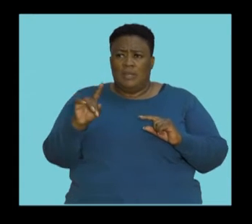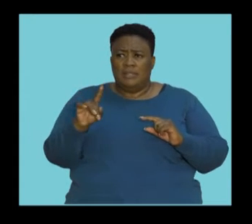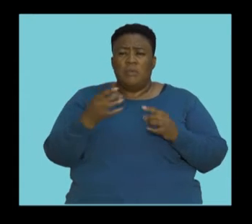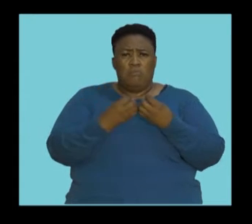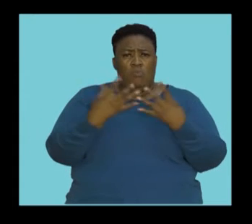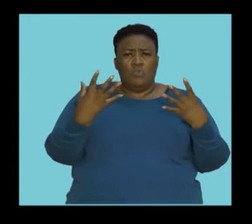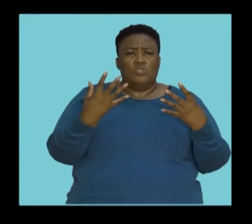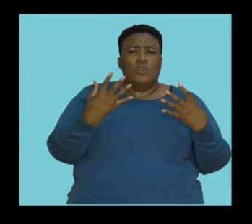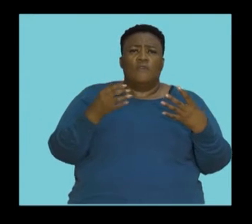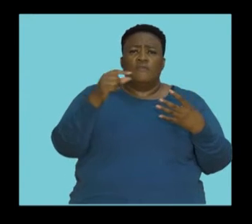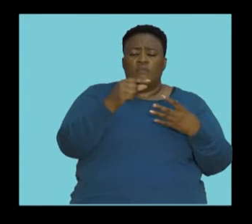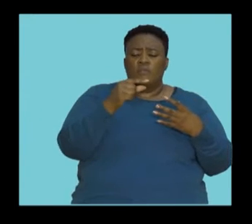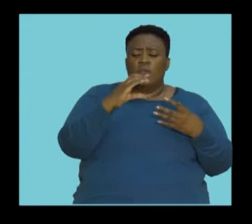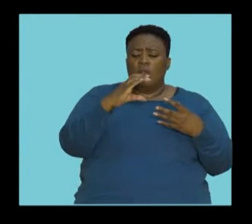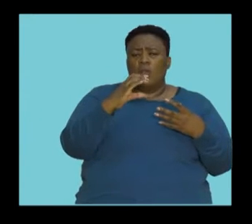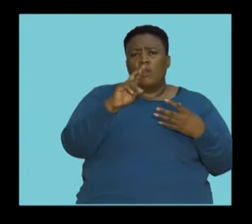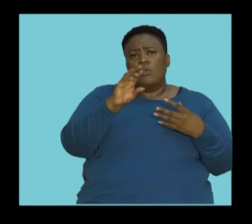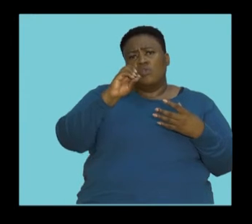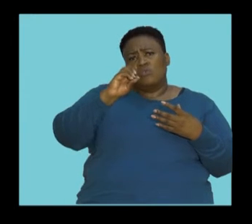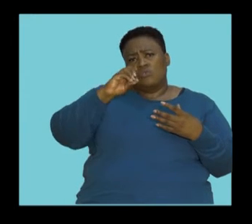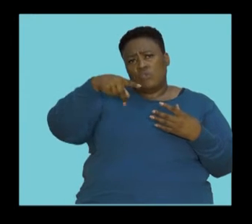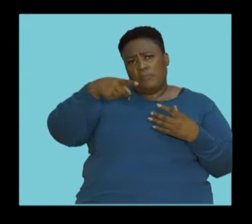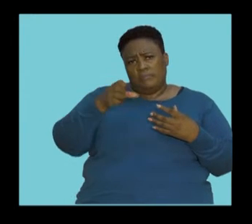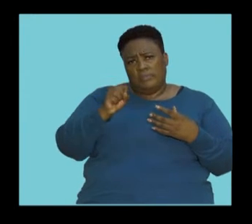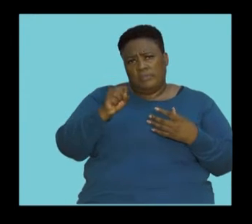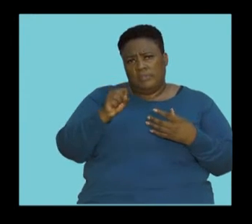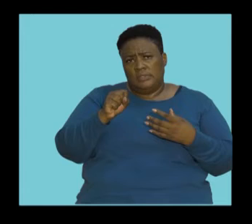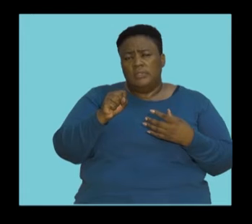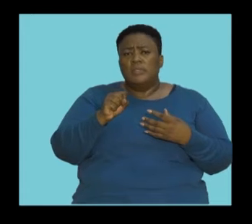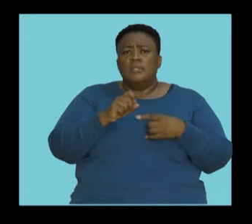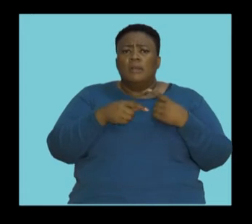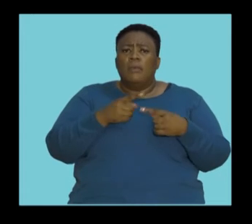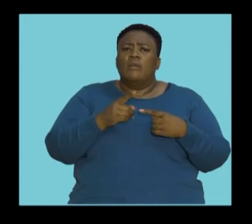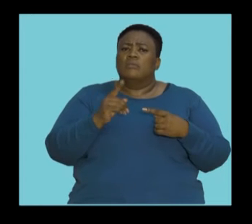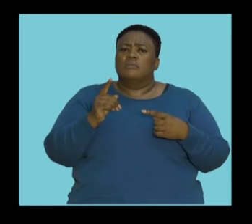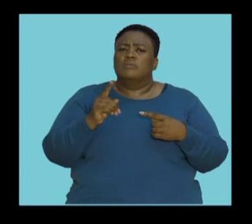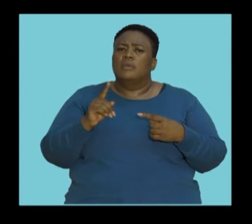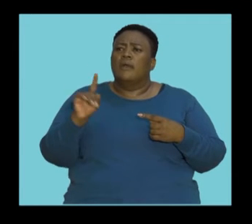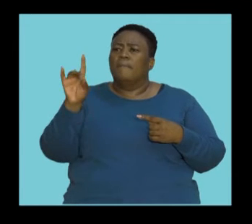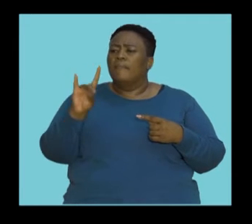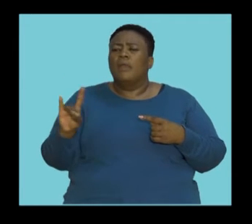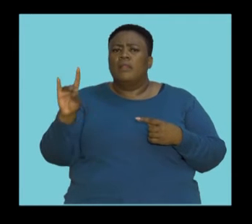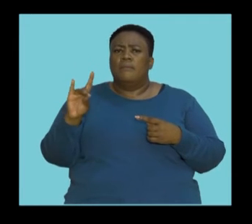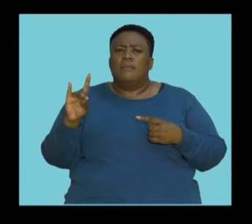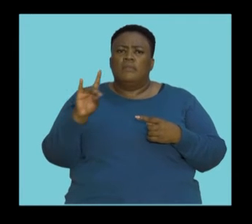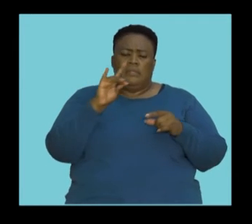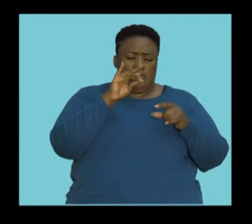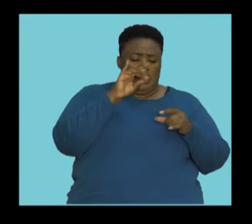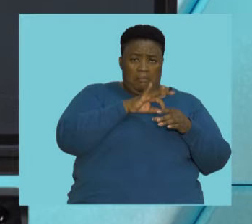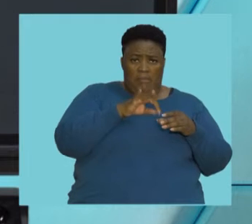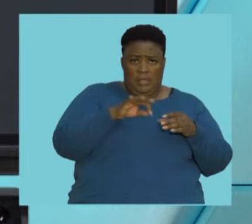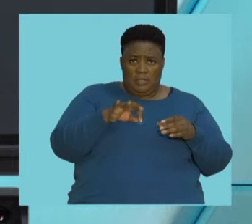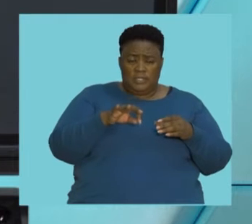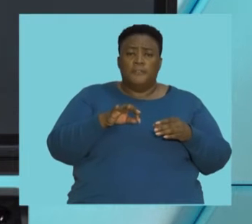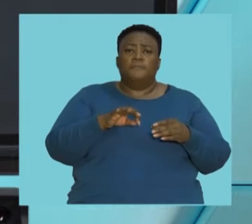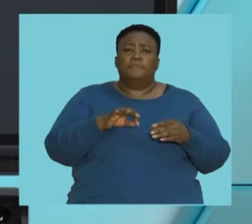that originated through selective breeding of wild plants and animals. So we refer to that as selective breeding.